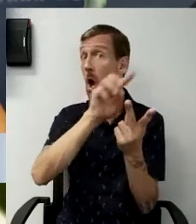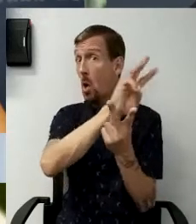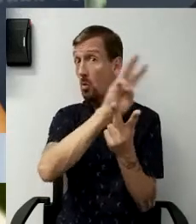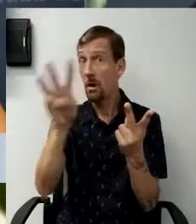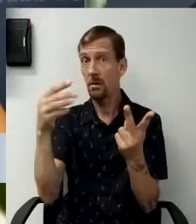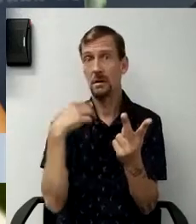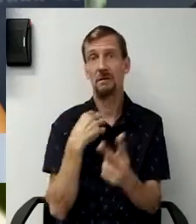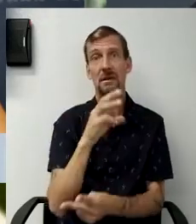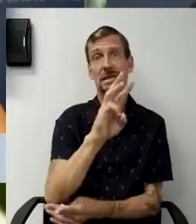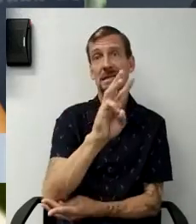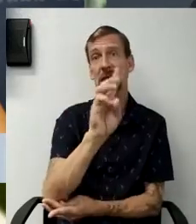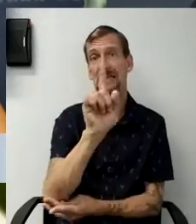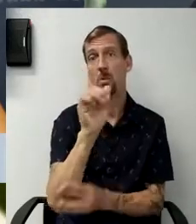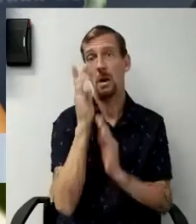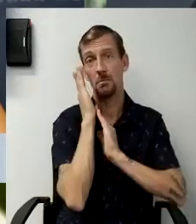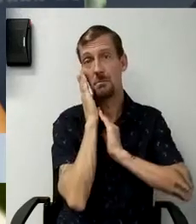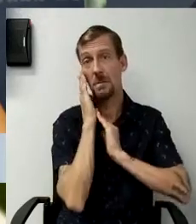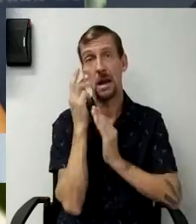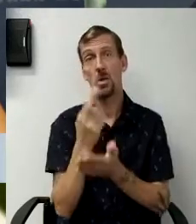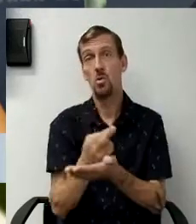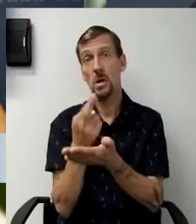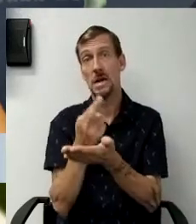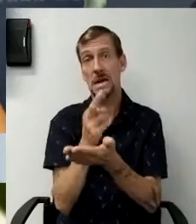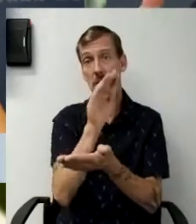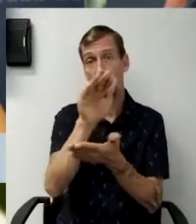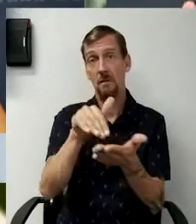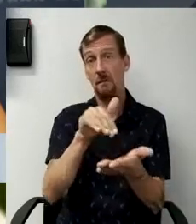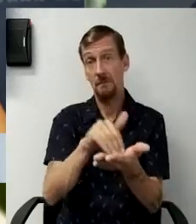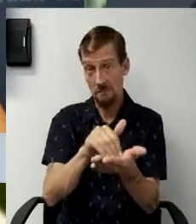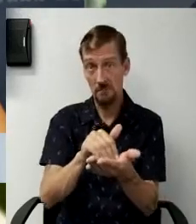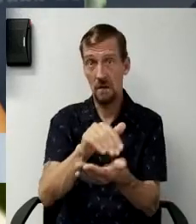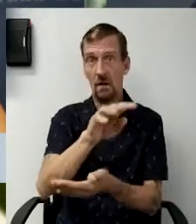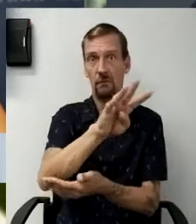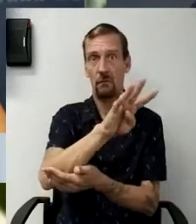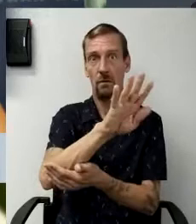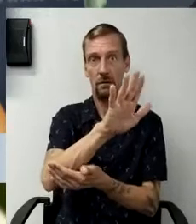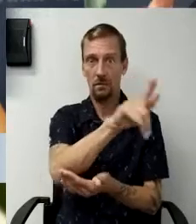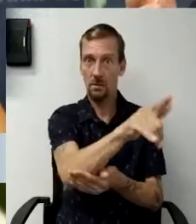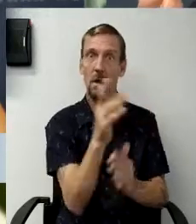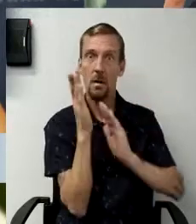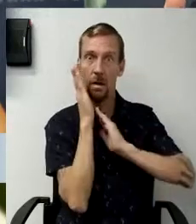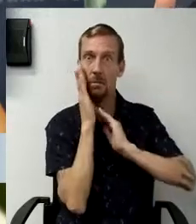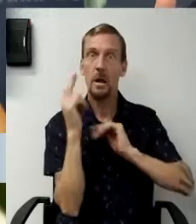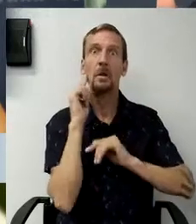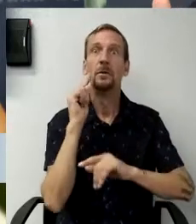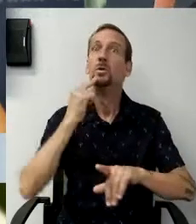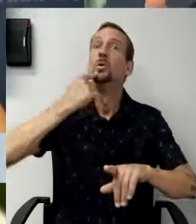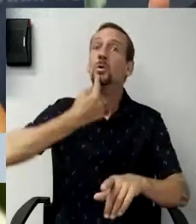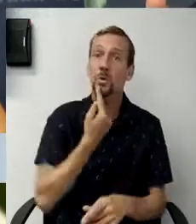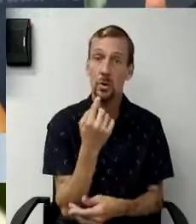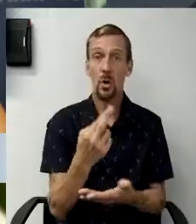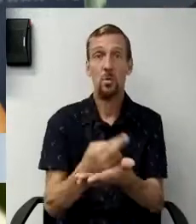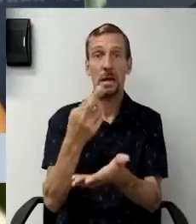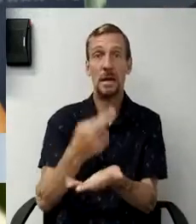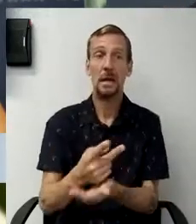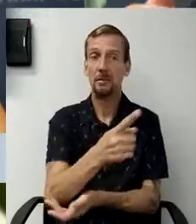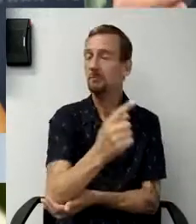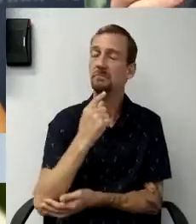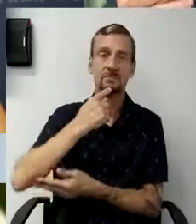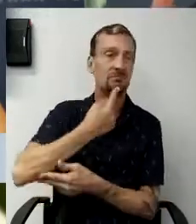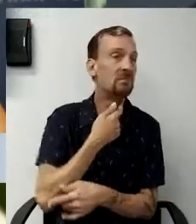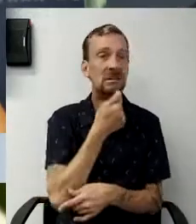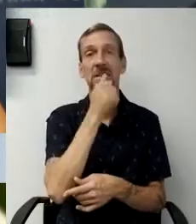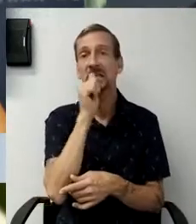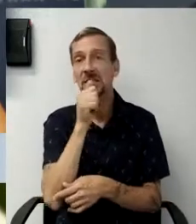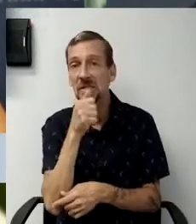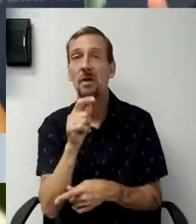have a 61-bed rehabilitation facility. 45 of the beds are for acute rehab, patients that have suffered, you